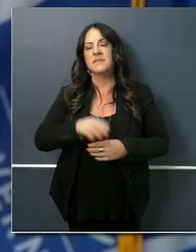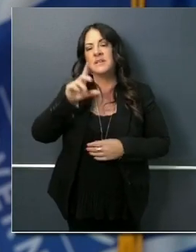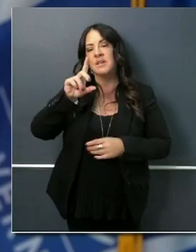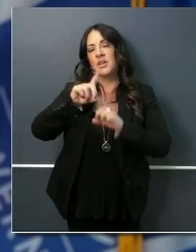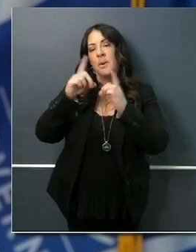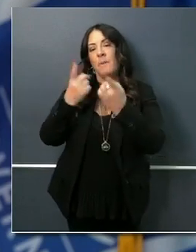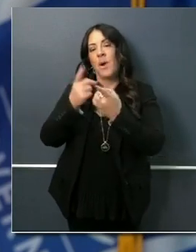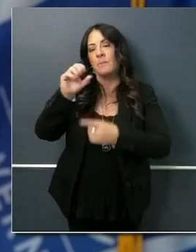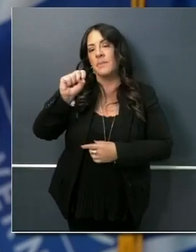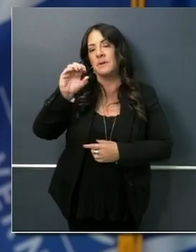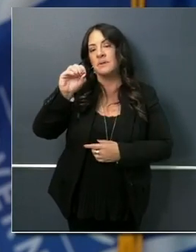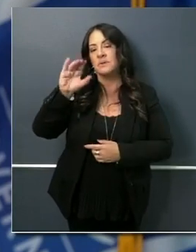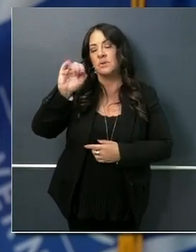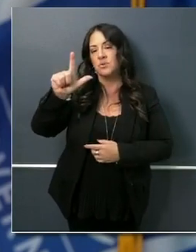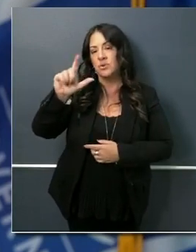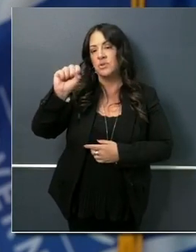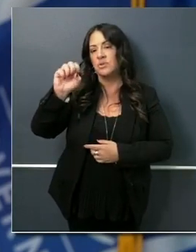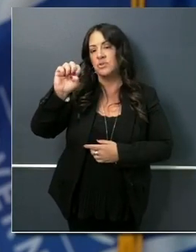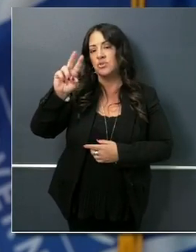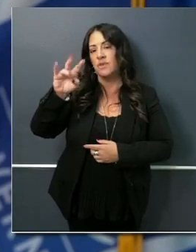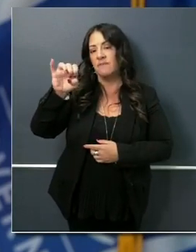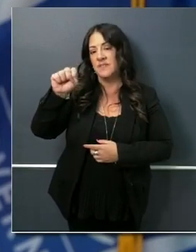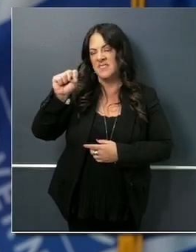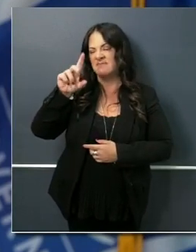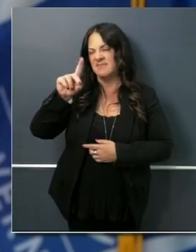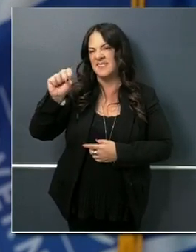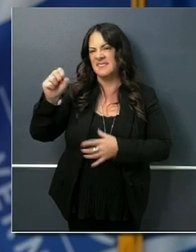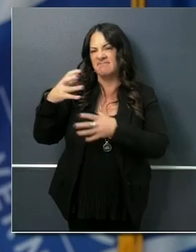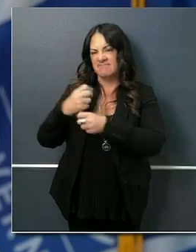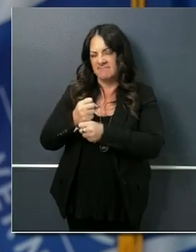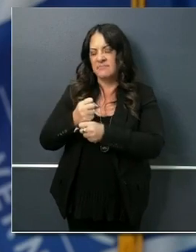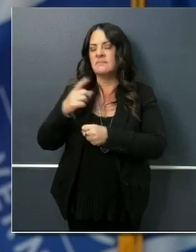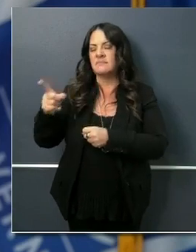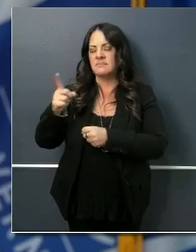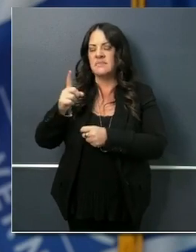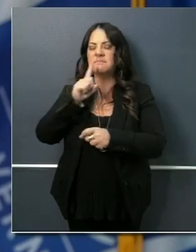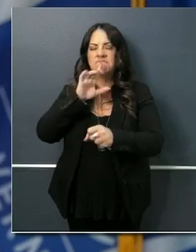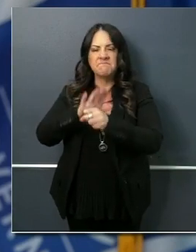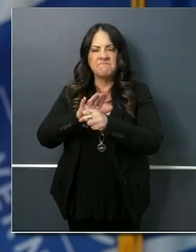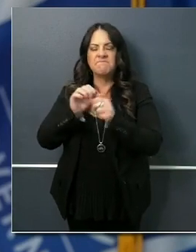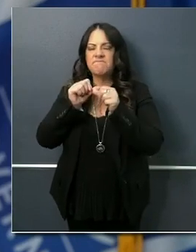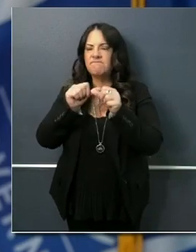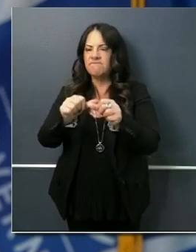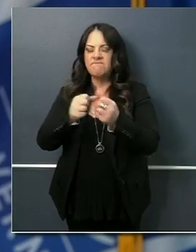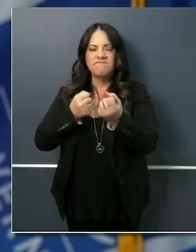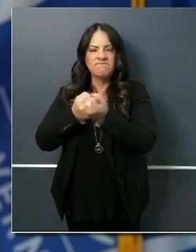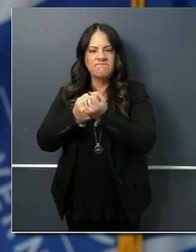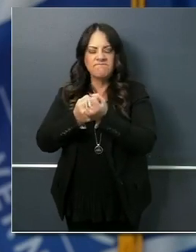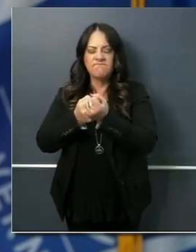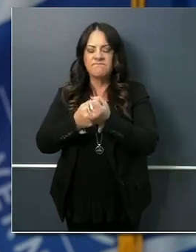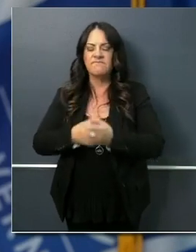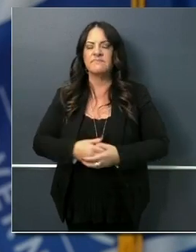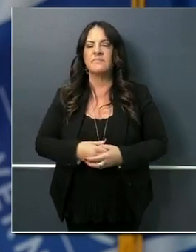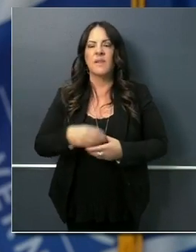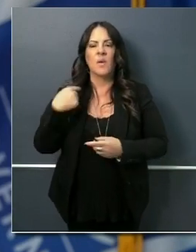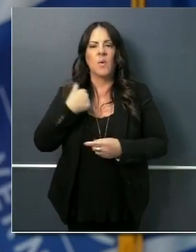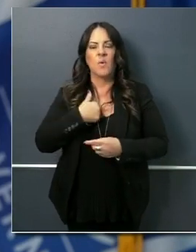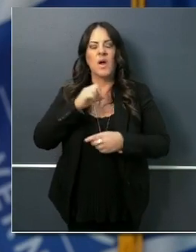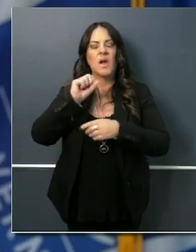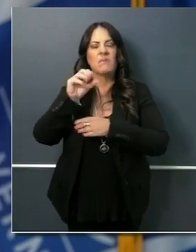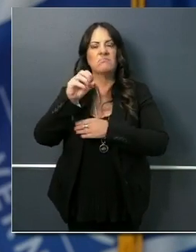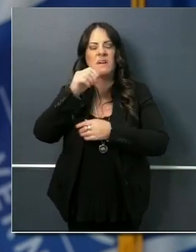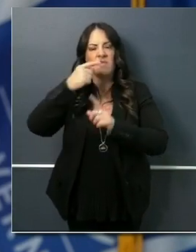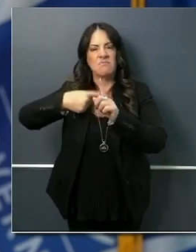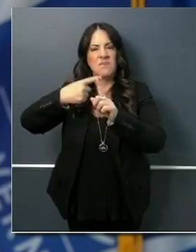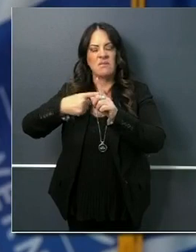Services continues to be a partner across the state with you in this effort. We have issued a number of guidelines. The monthly visitation component